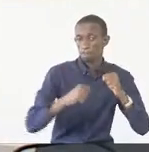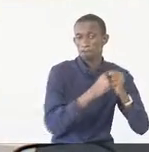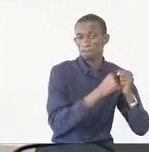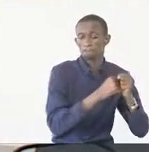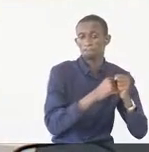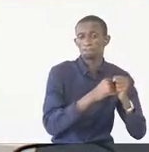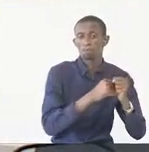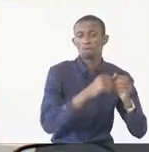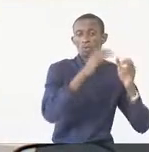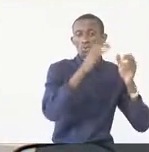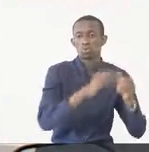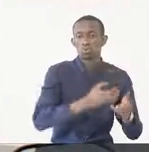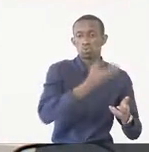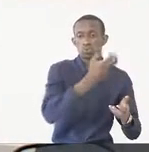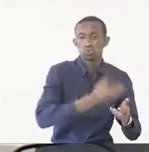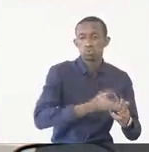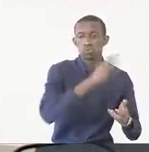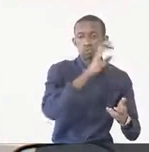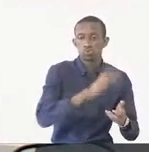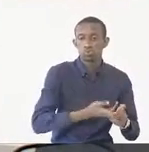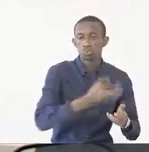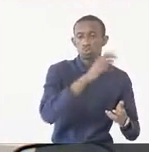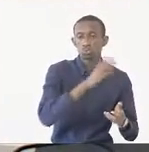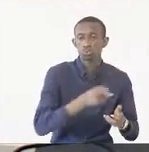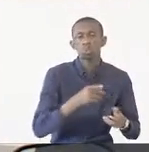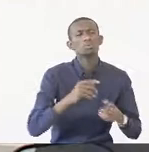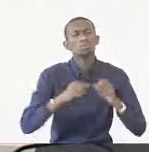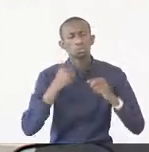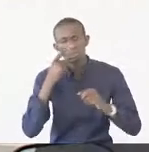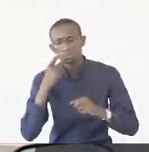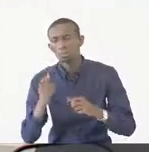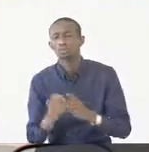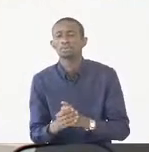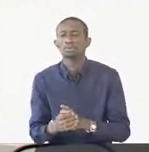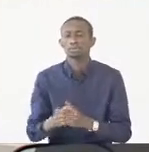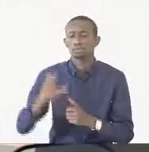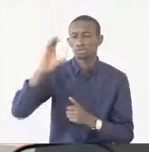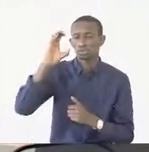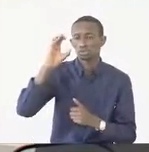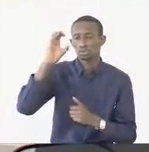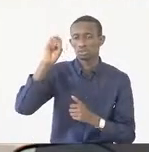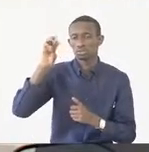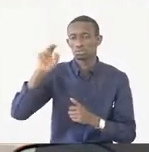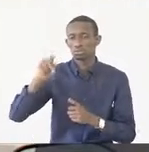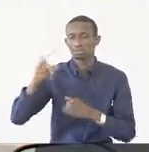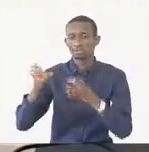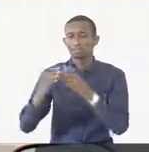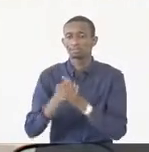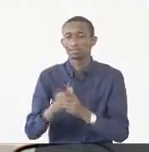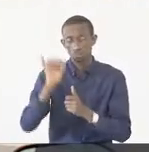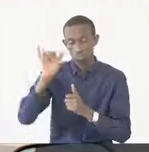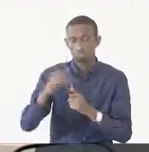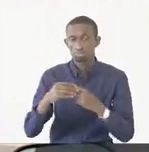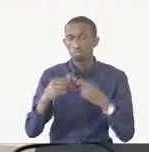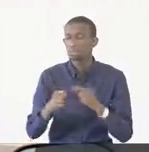just bouncing or moving up and down, and then we could find this component along the y-axis. But now it